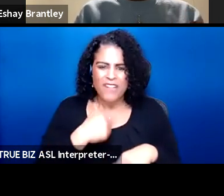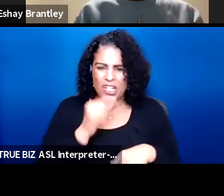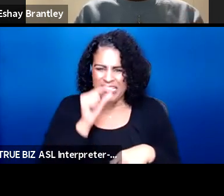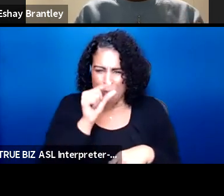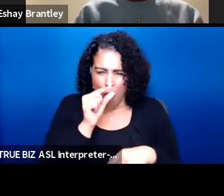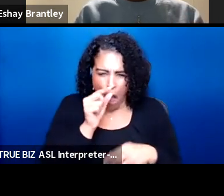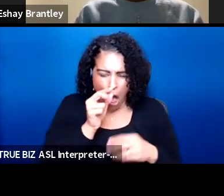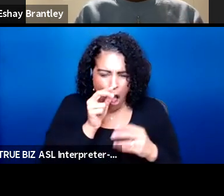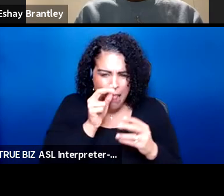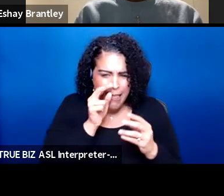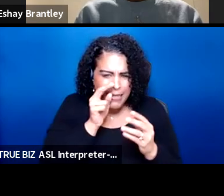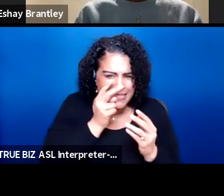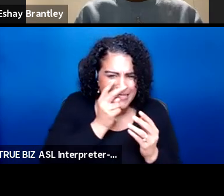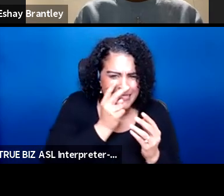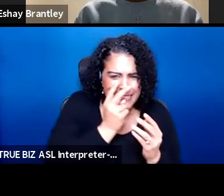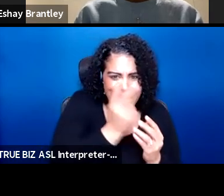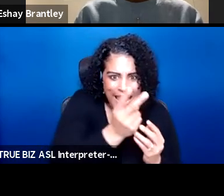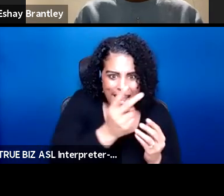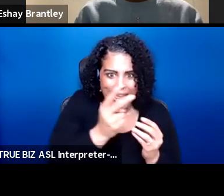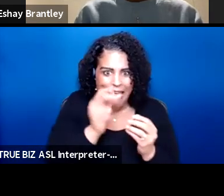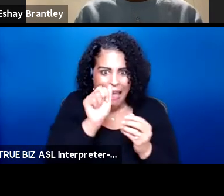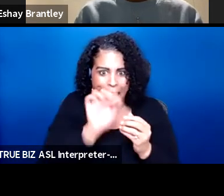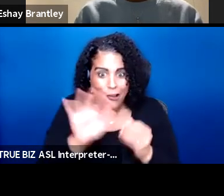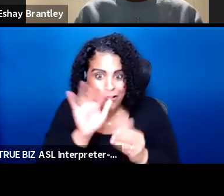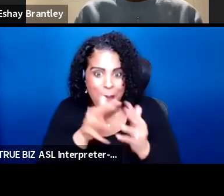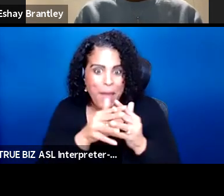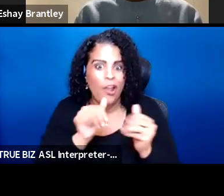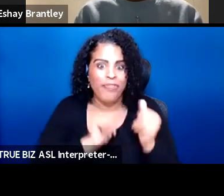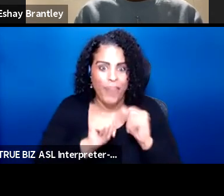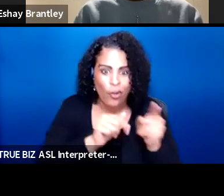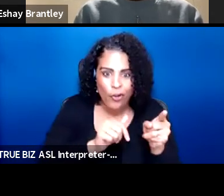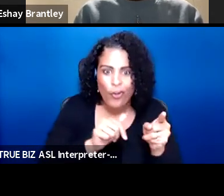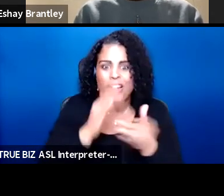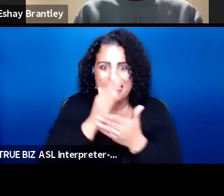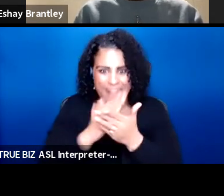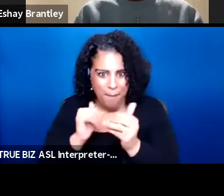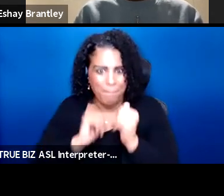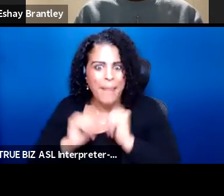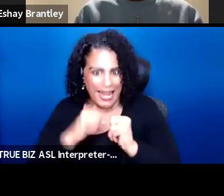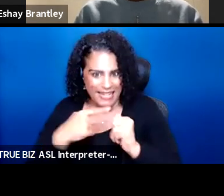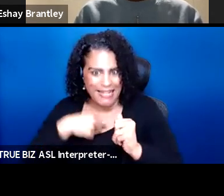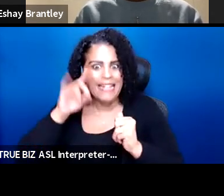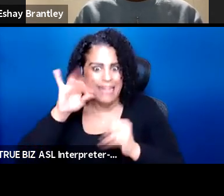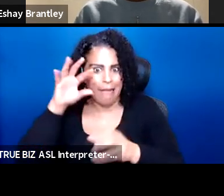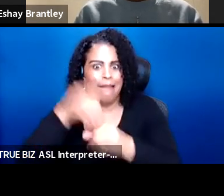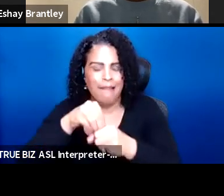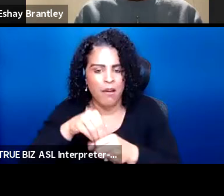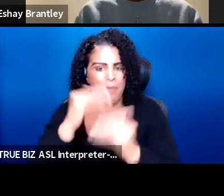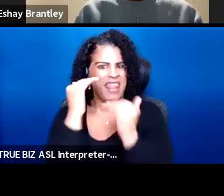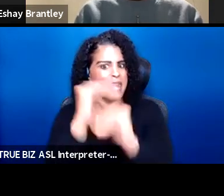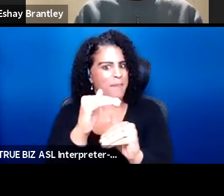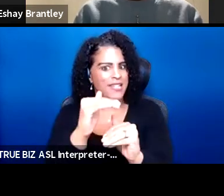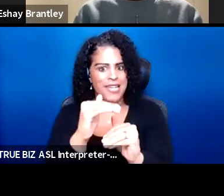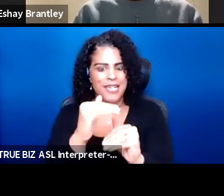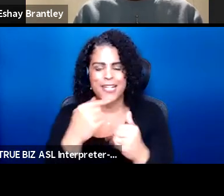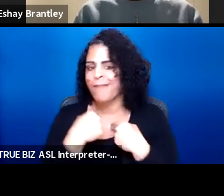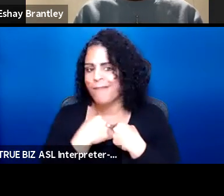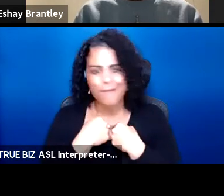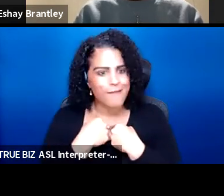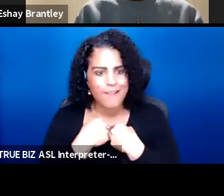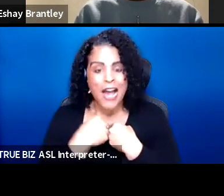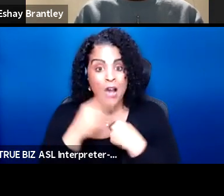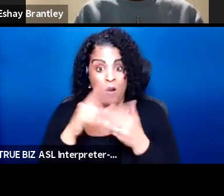glimpses of just Asian American theater. I did some Asian American plays, but they were very limited. And so that's for me,